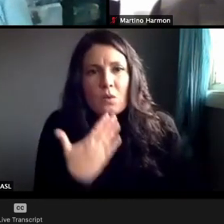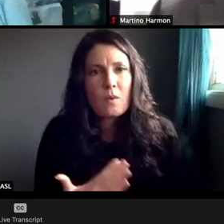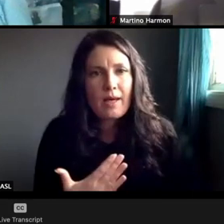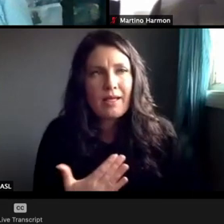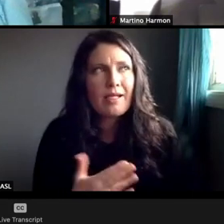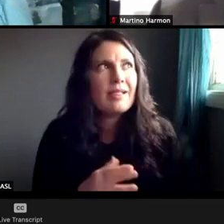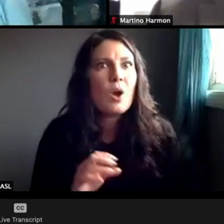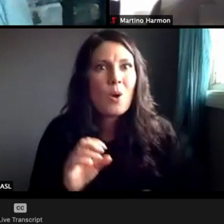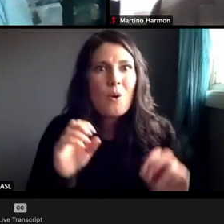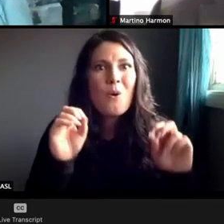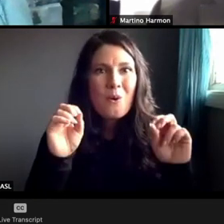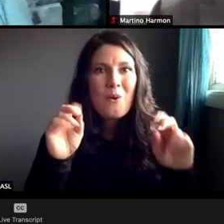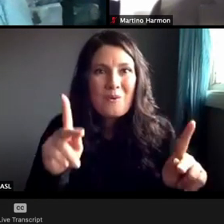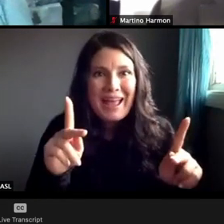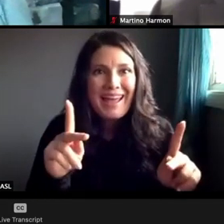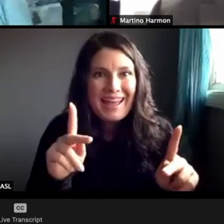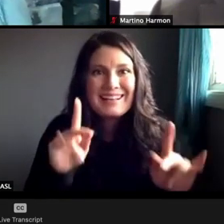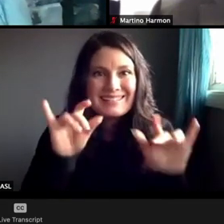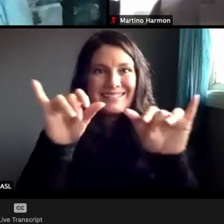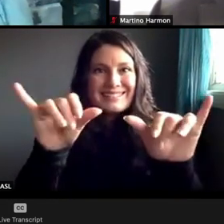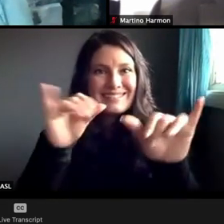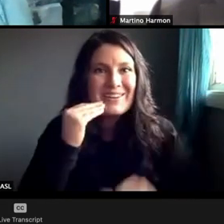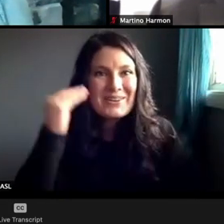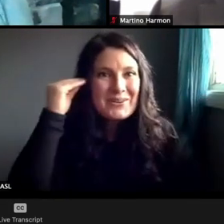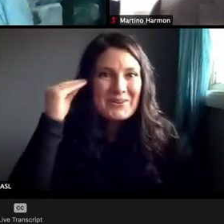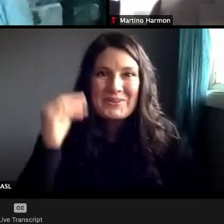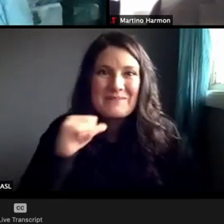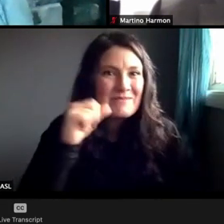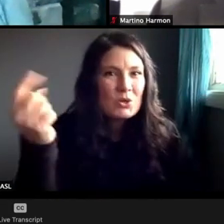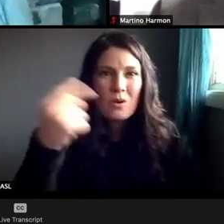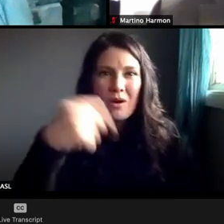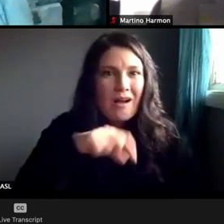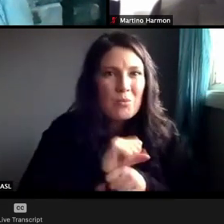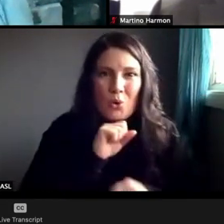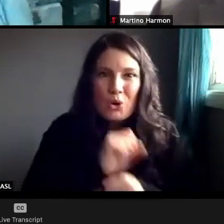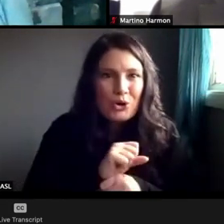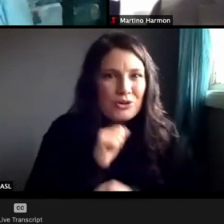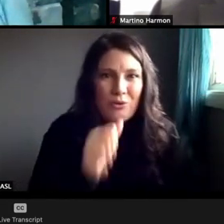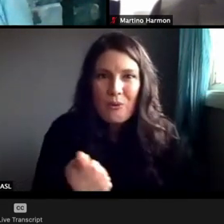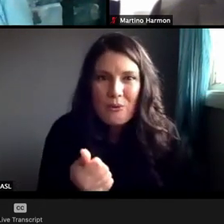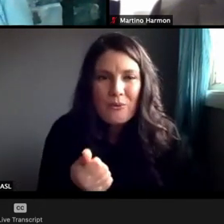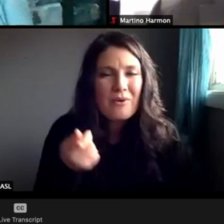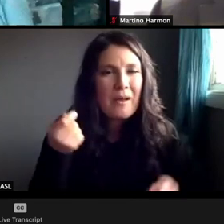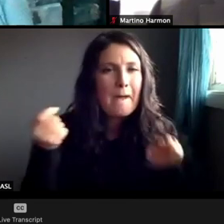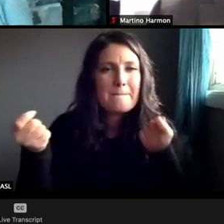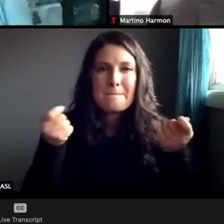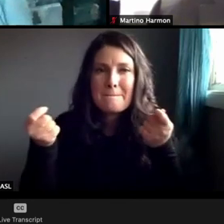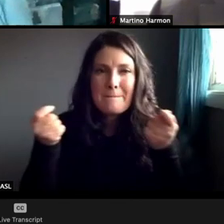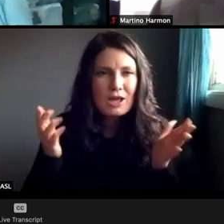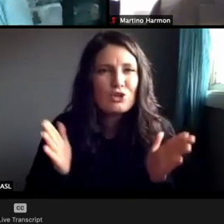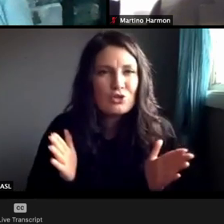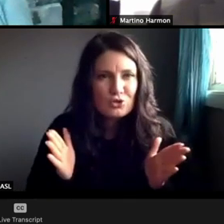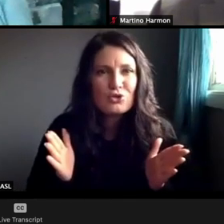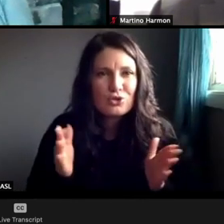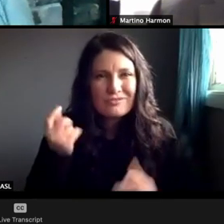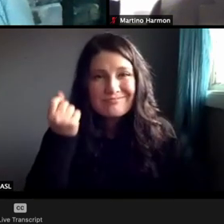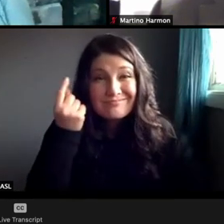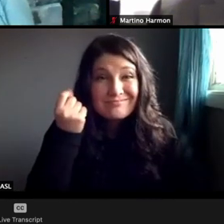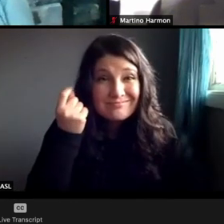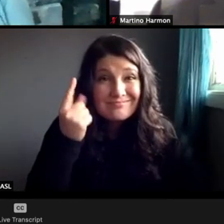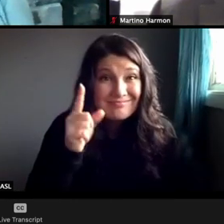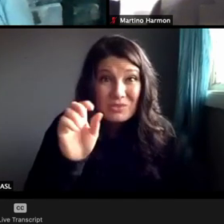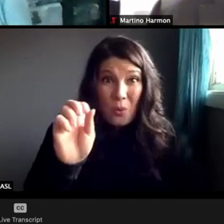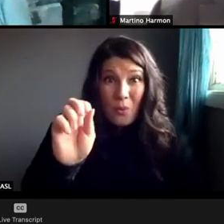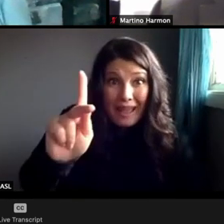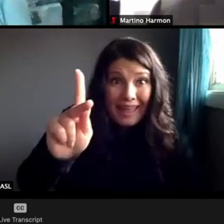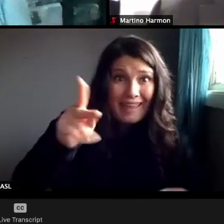In fact, you should not be coming in to work. And managers, again, need to understand that and have that